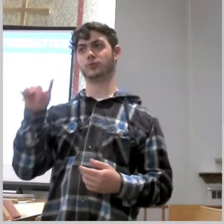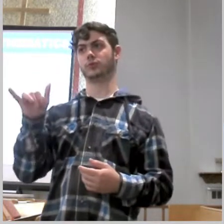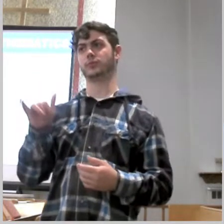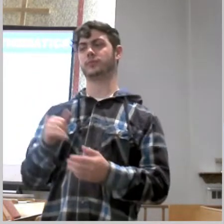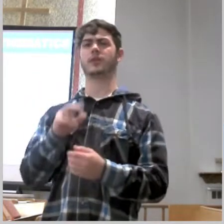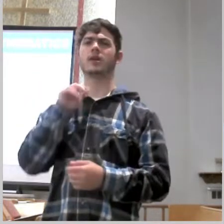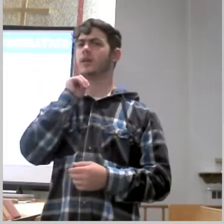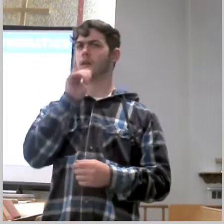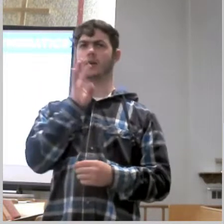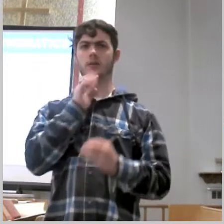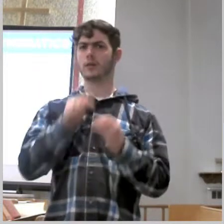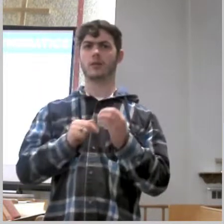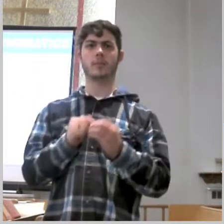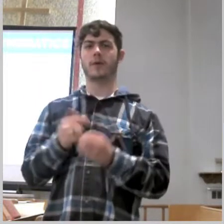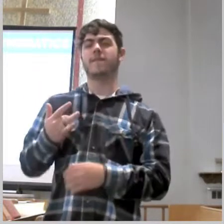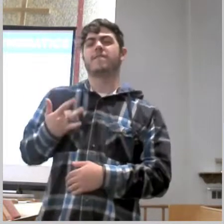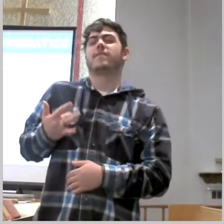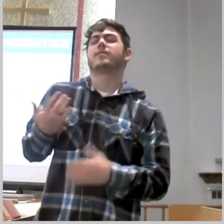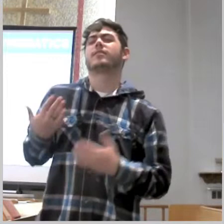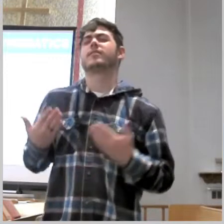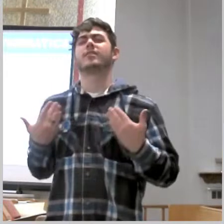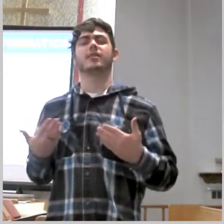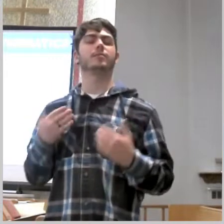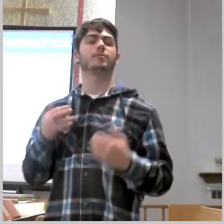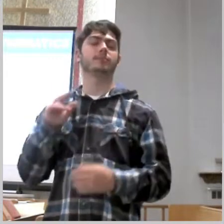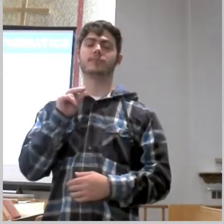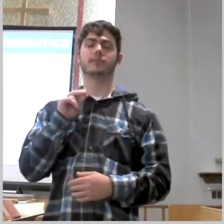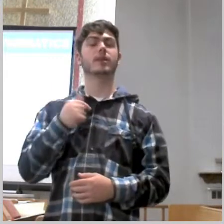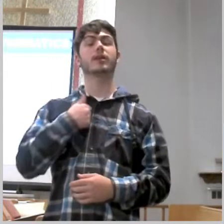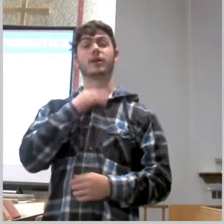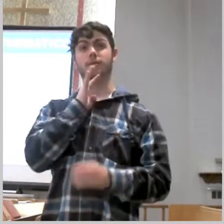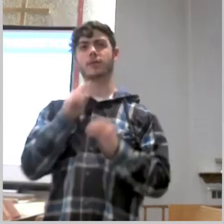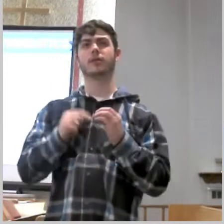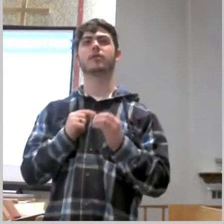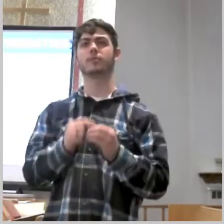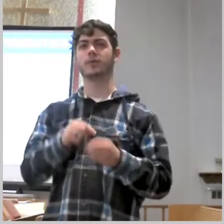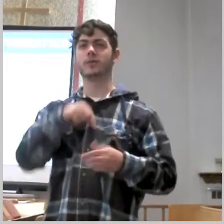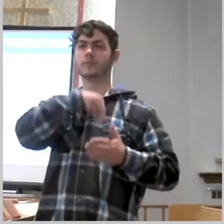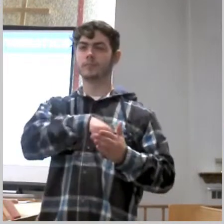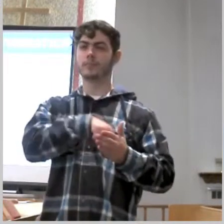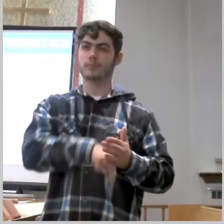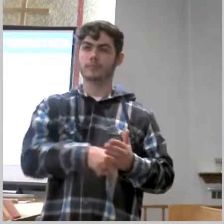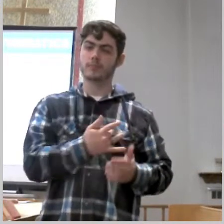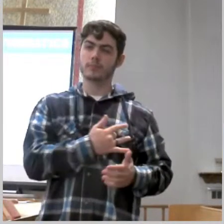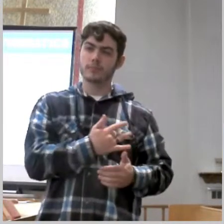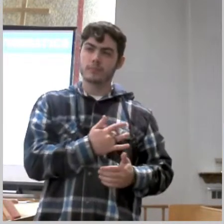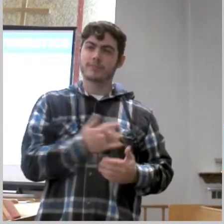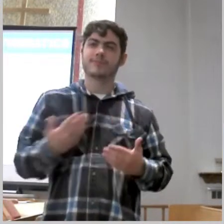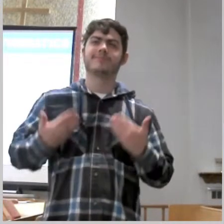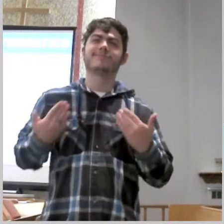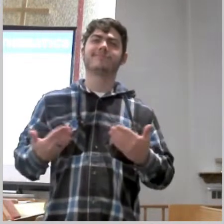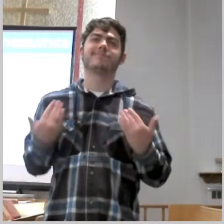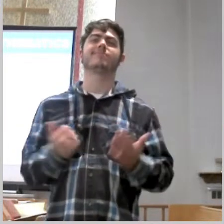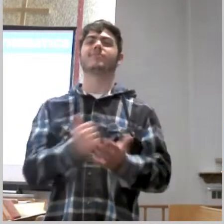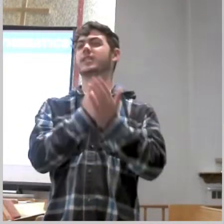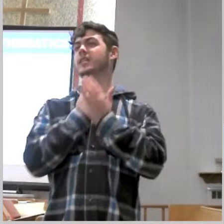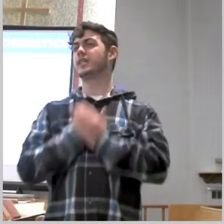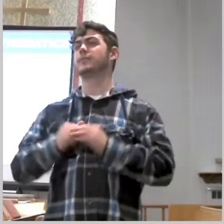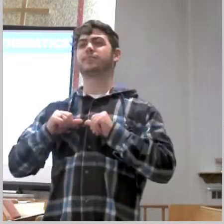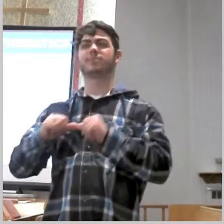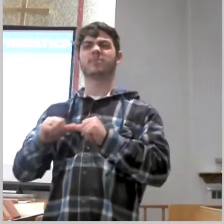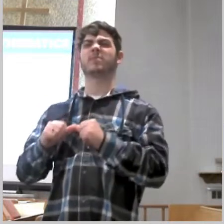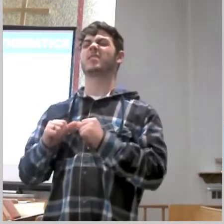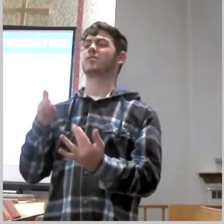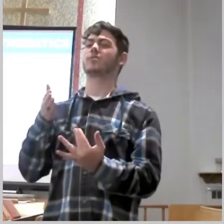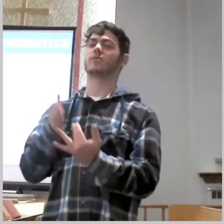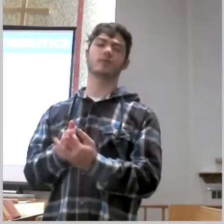sad. I'm talking about real joy. The joy deep, deep down in our heart that gets us through in the middle of the